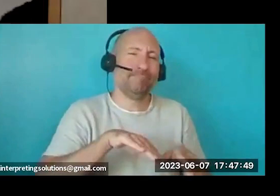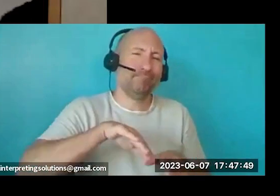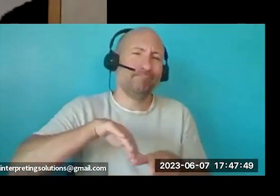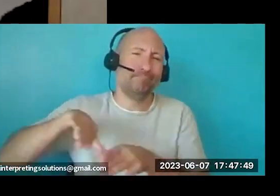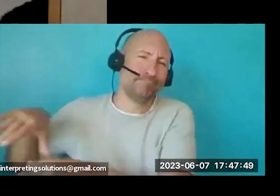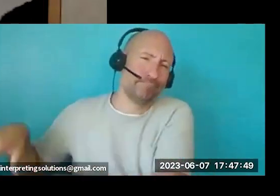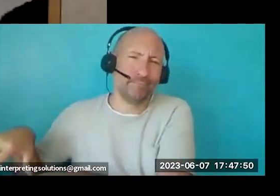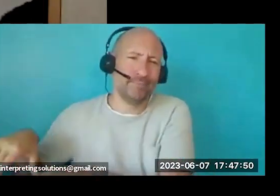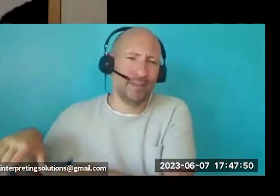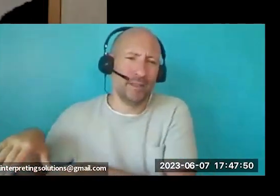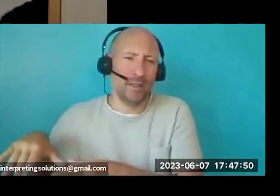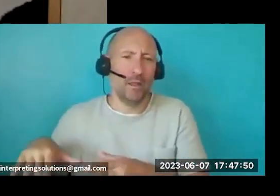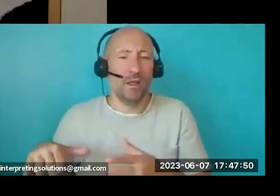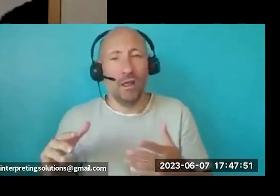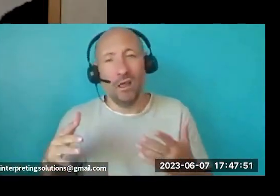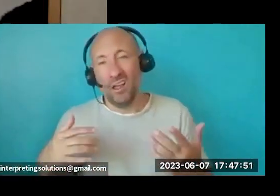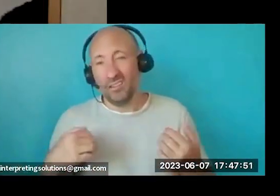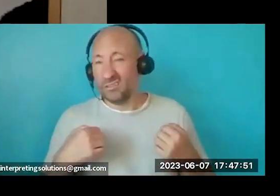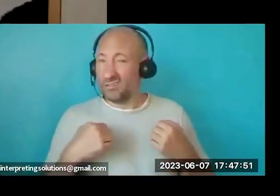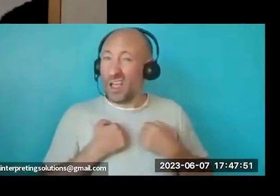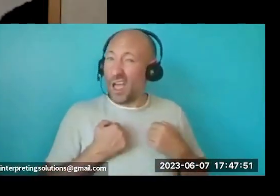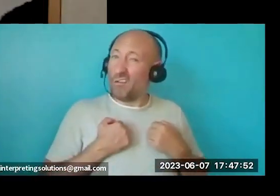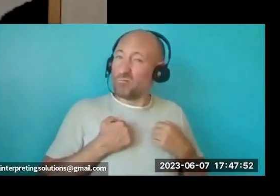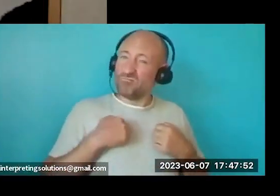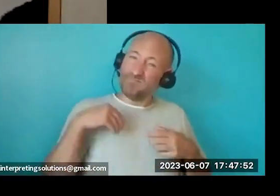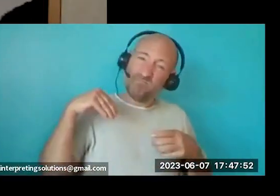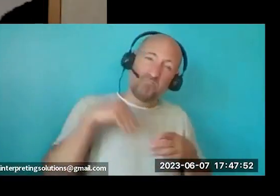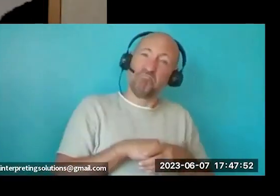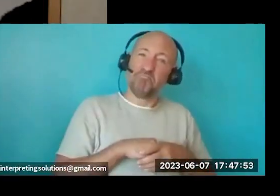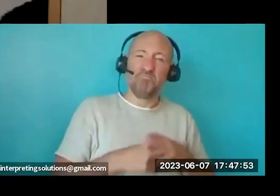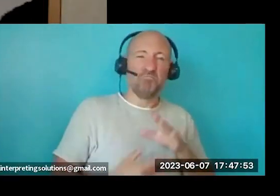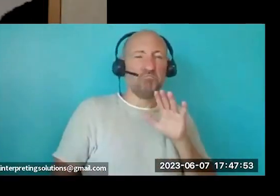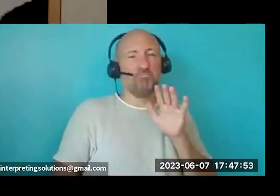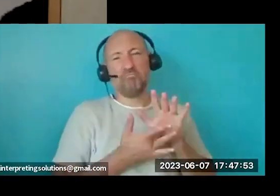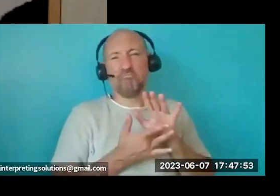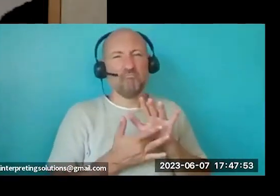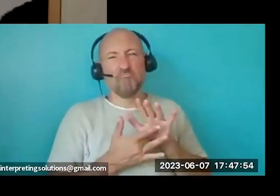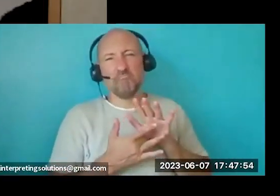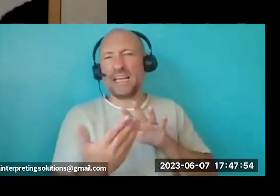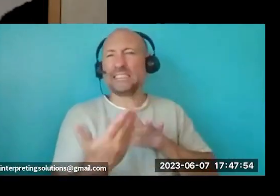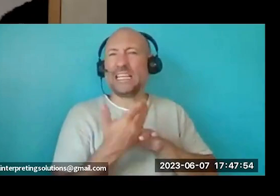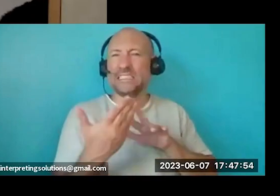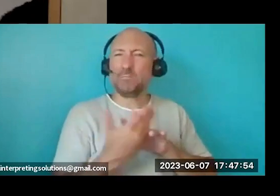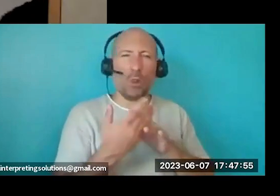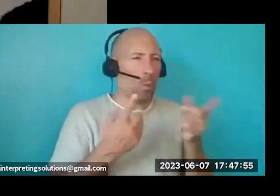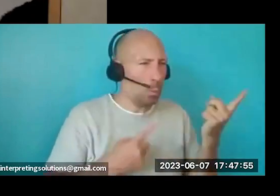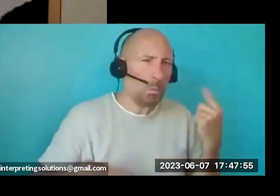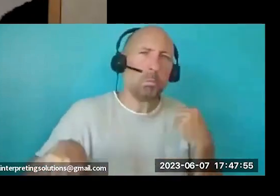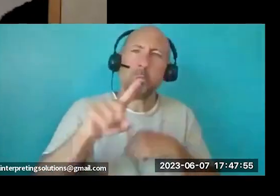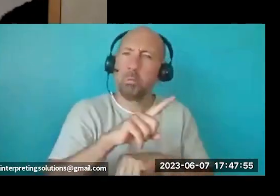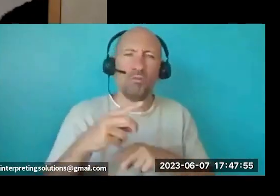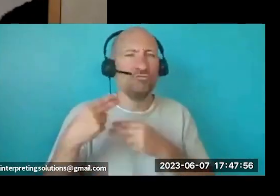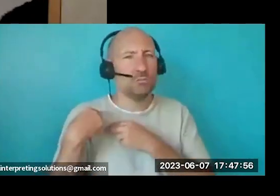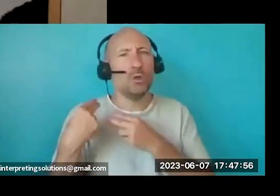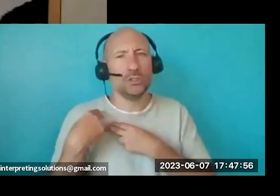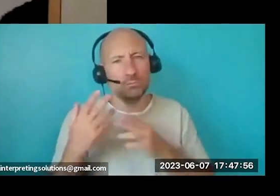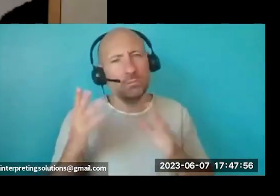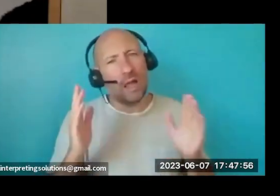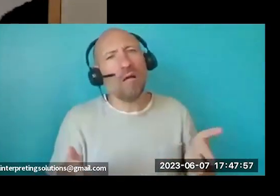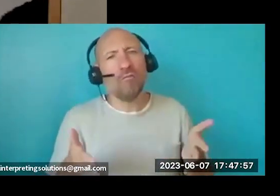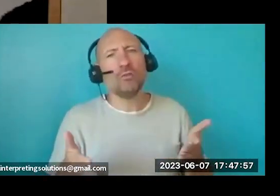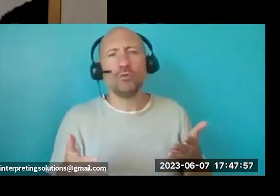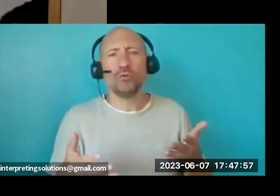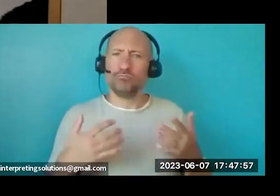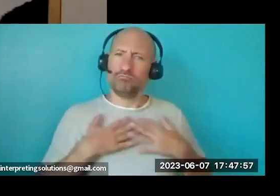because it's very much part of what we do. We have, like Lily said, it's a collective responsibility. And so therefore it's part of